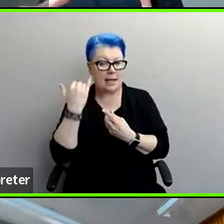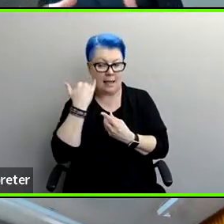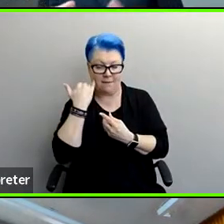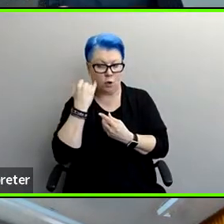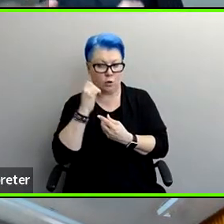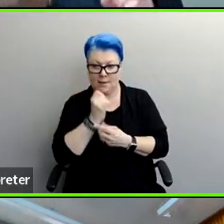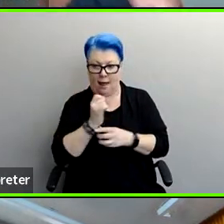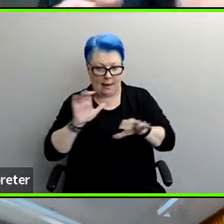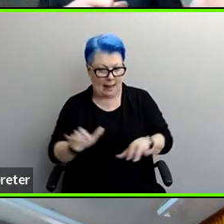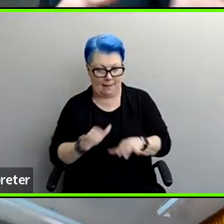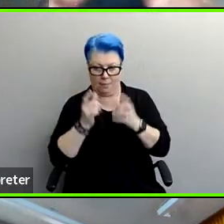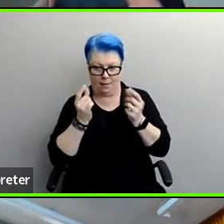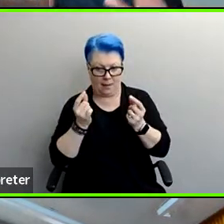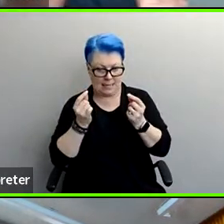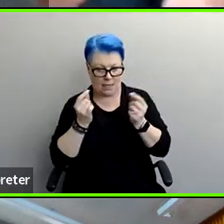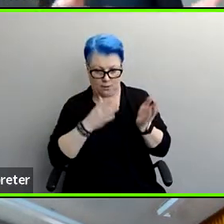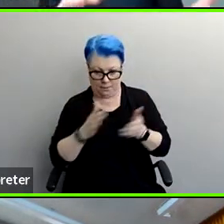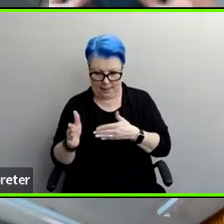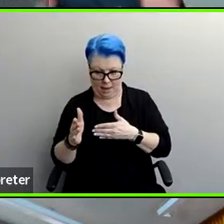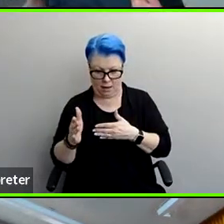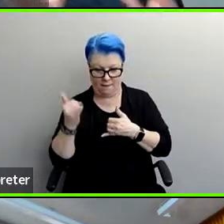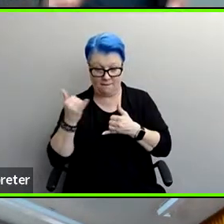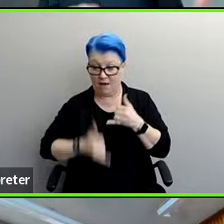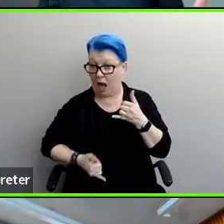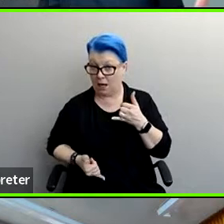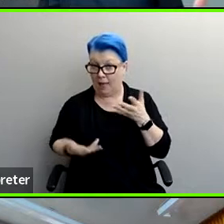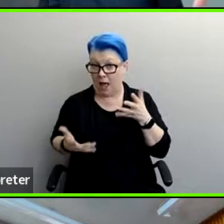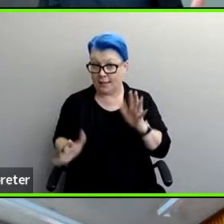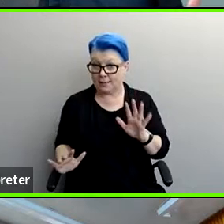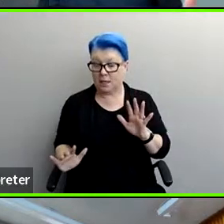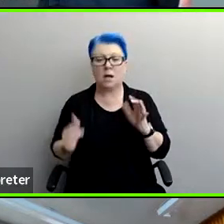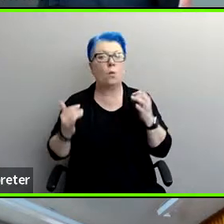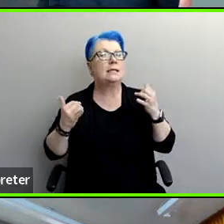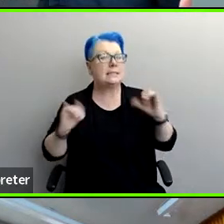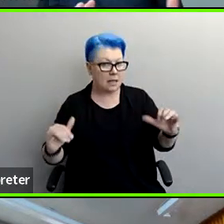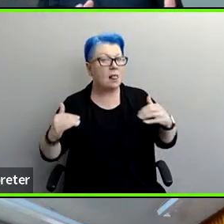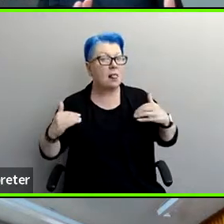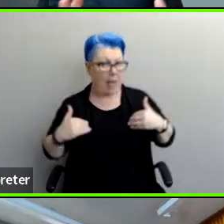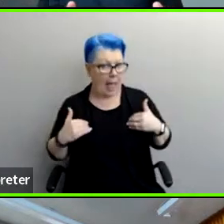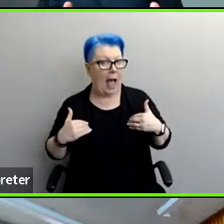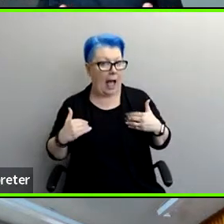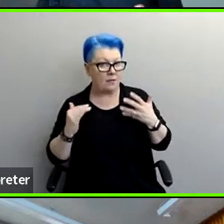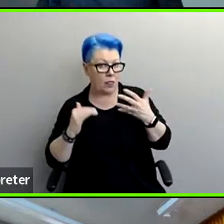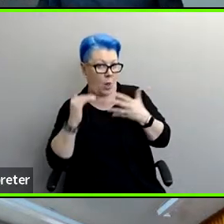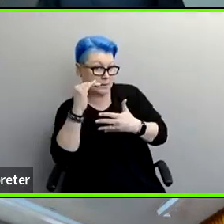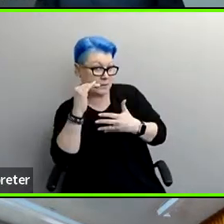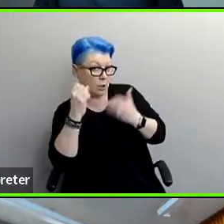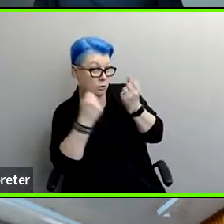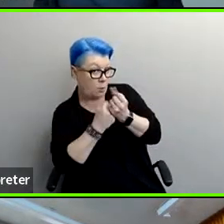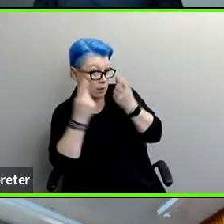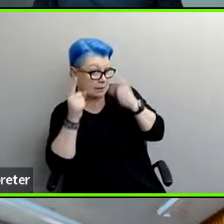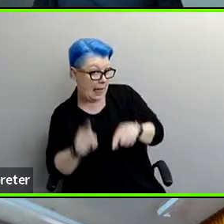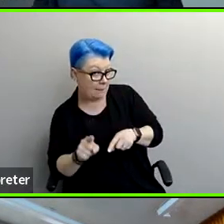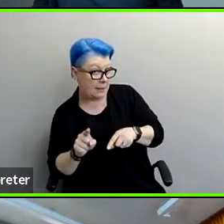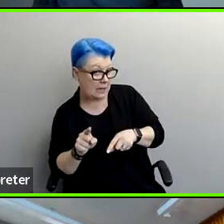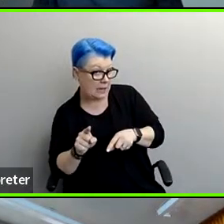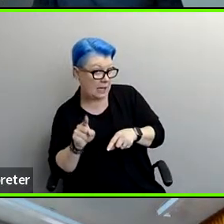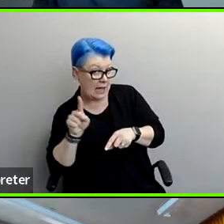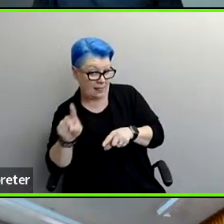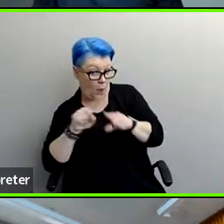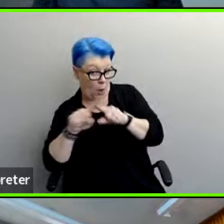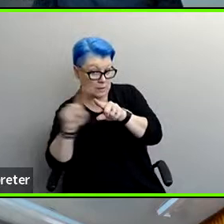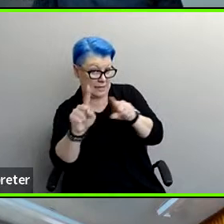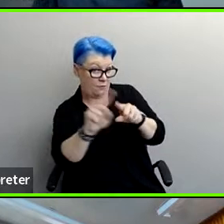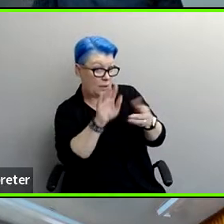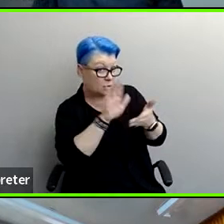plan finalized, still tiered supports happening in those schools, no? Absolutely. Okay. So